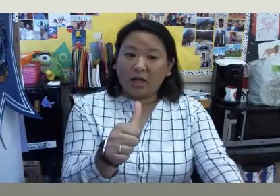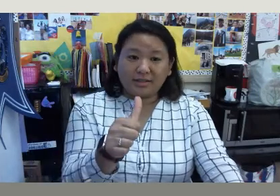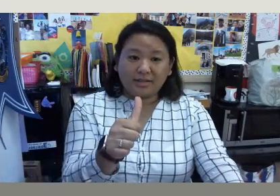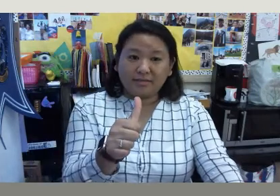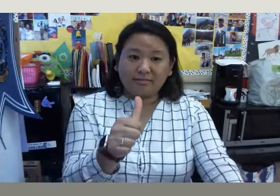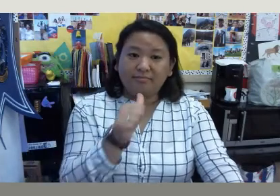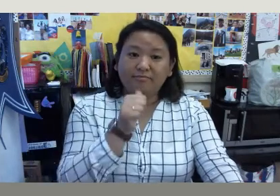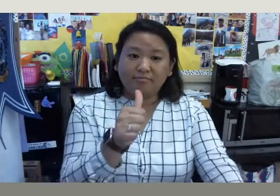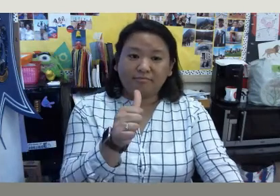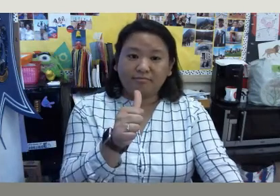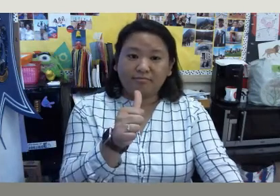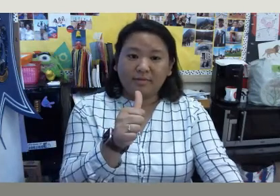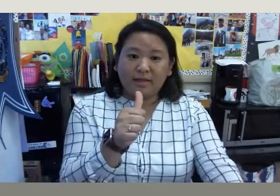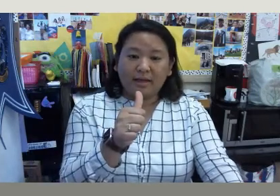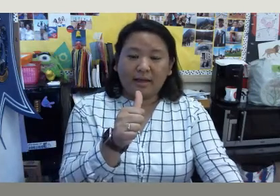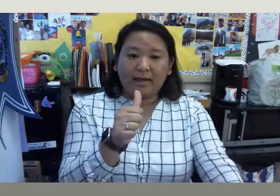not,